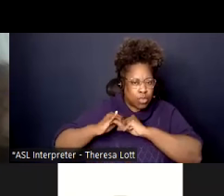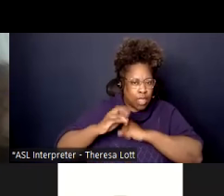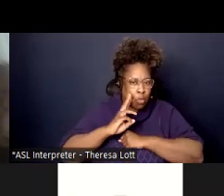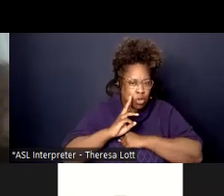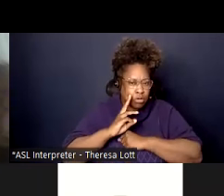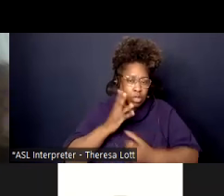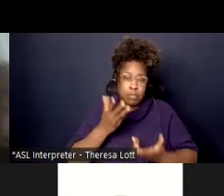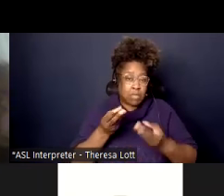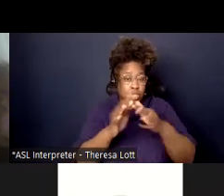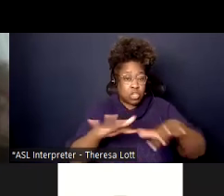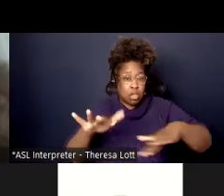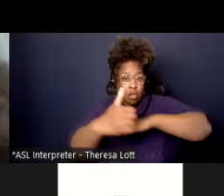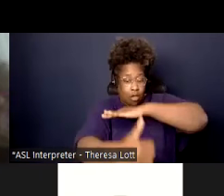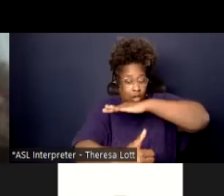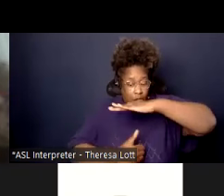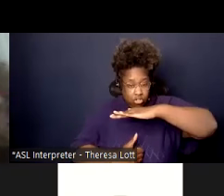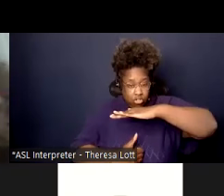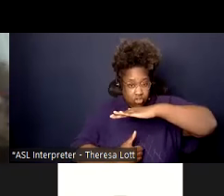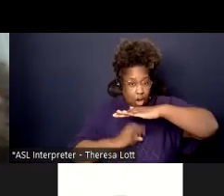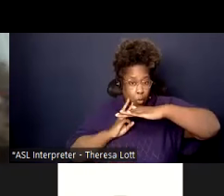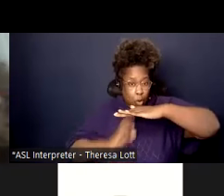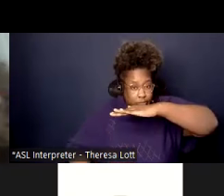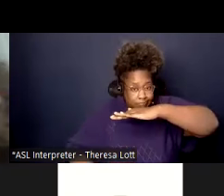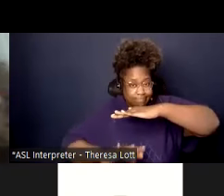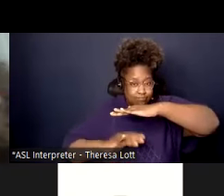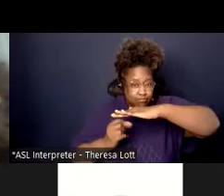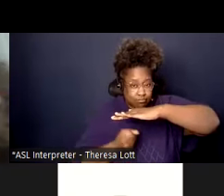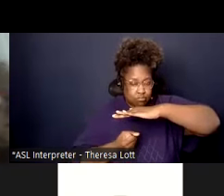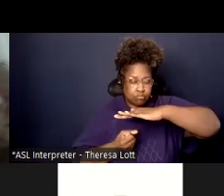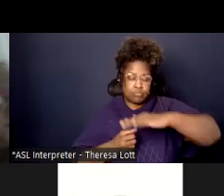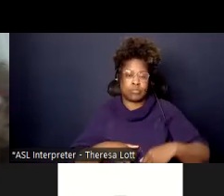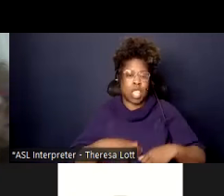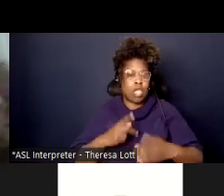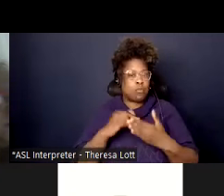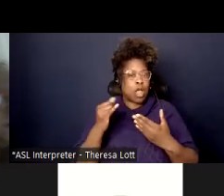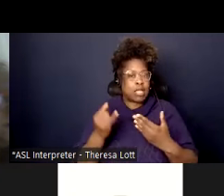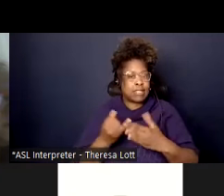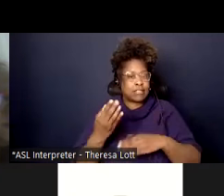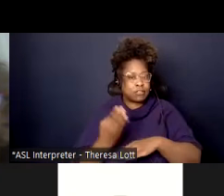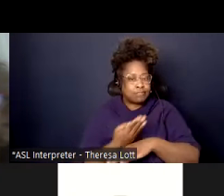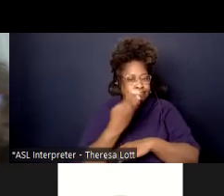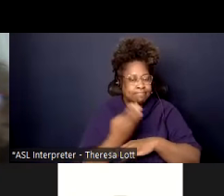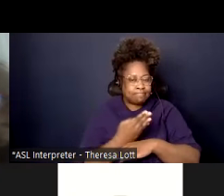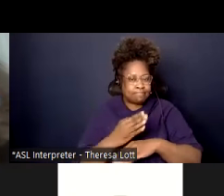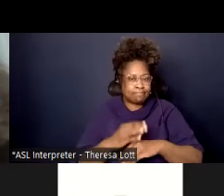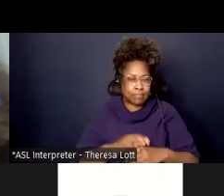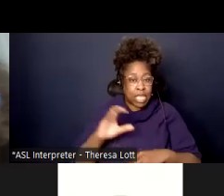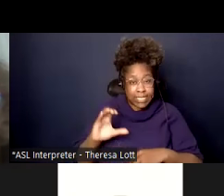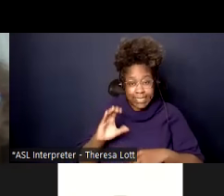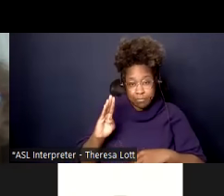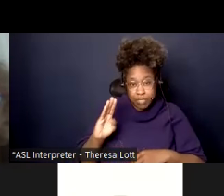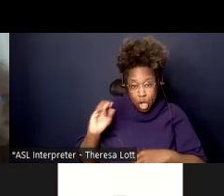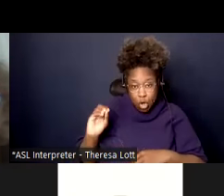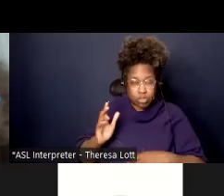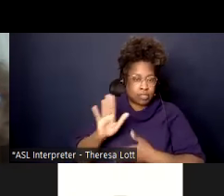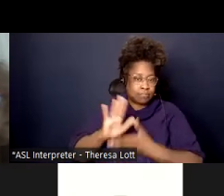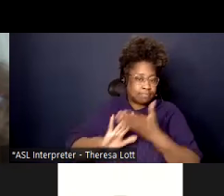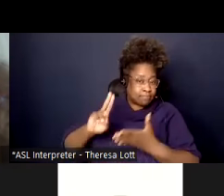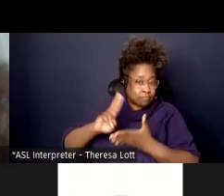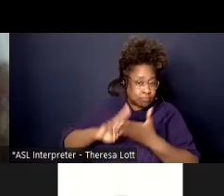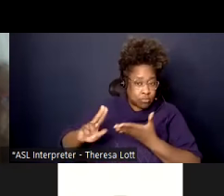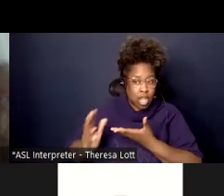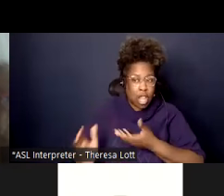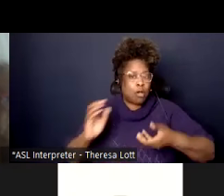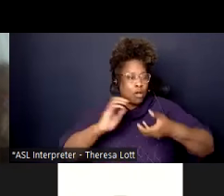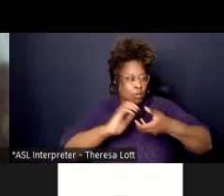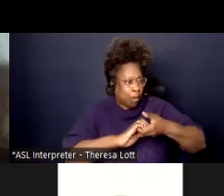they incorporate that into park construction and renovation of projects? And then with CBOs and academia to continue to partner with municipalities